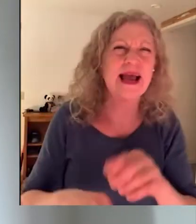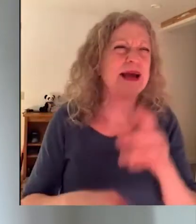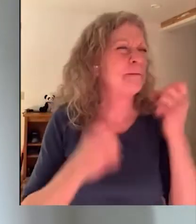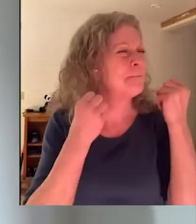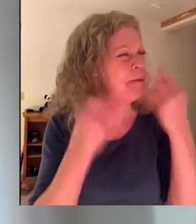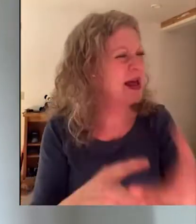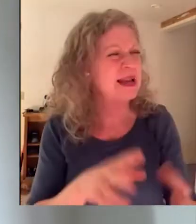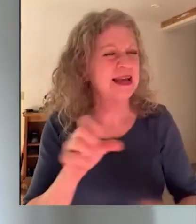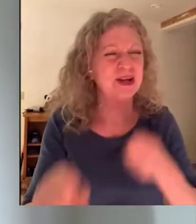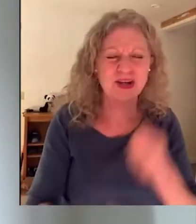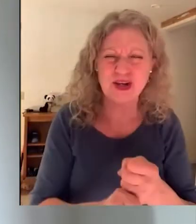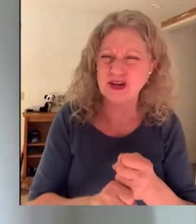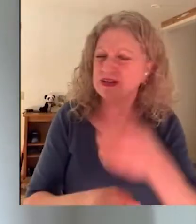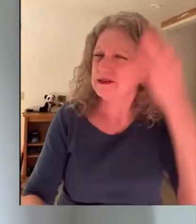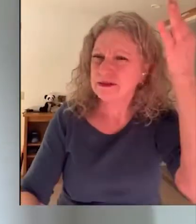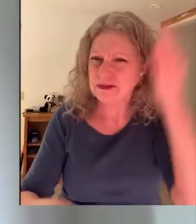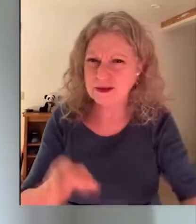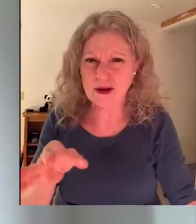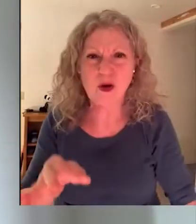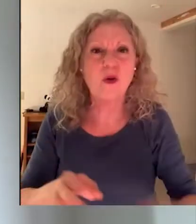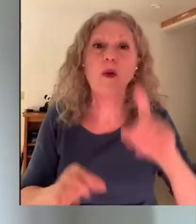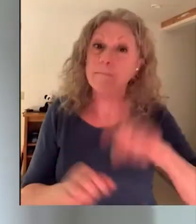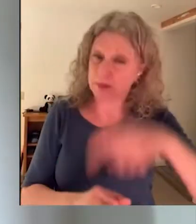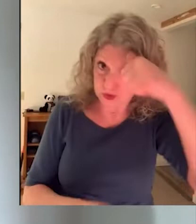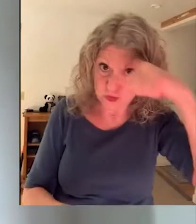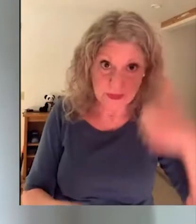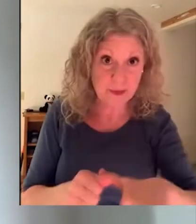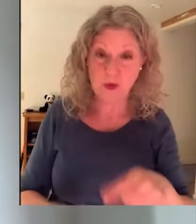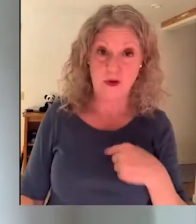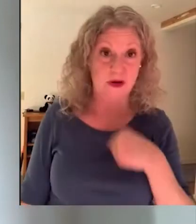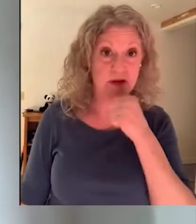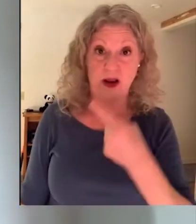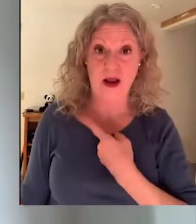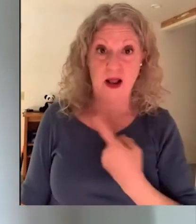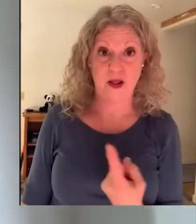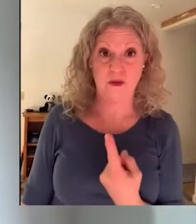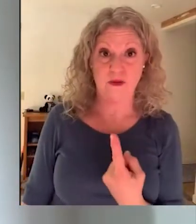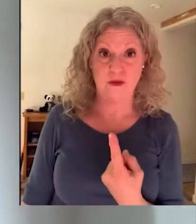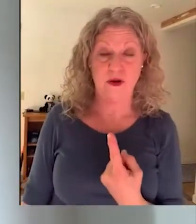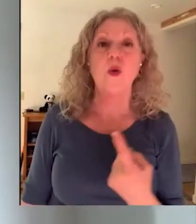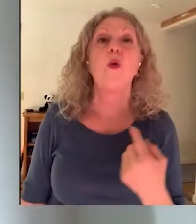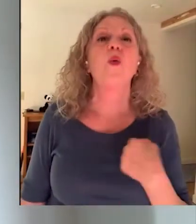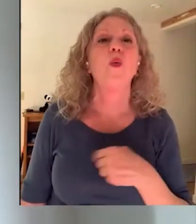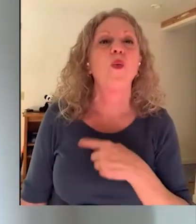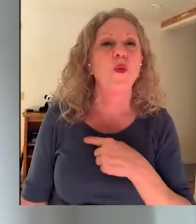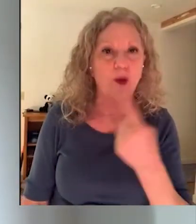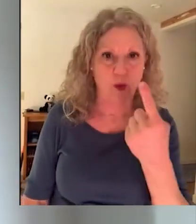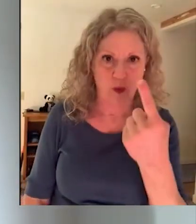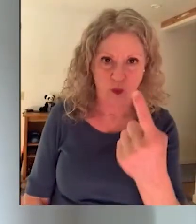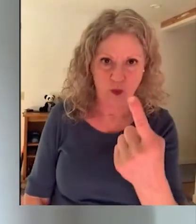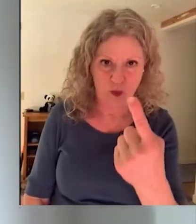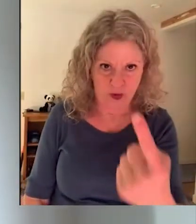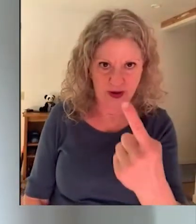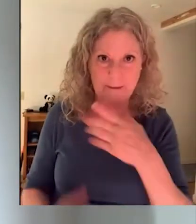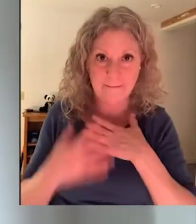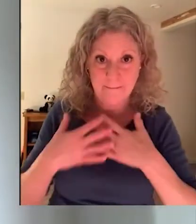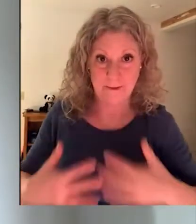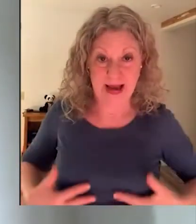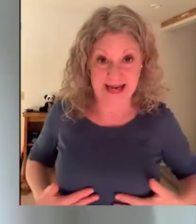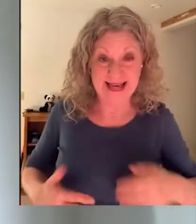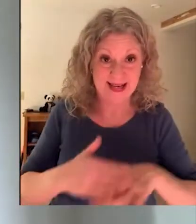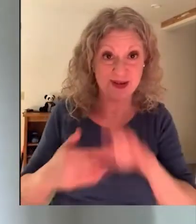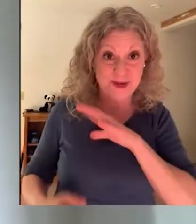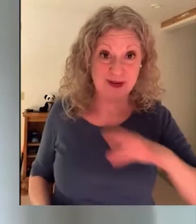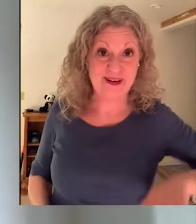remember that we are not alone. We are all one body in Christ. We are all